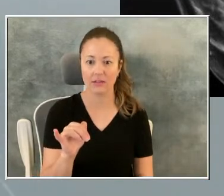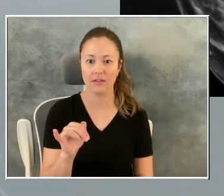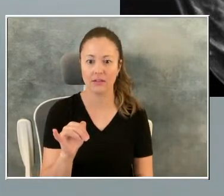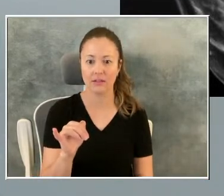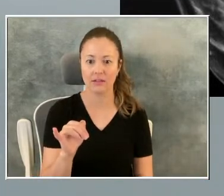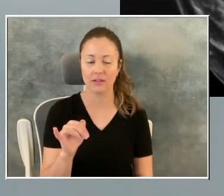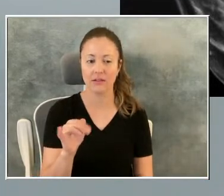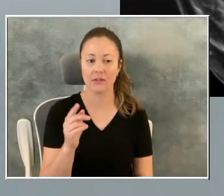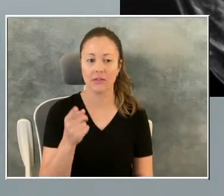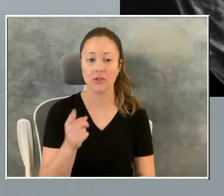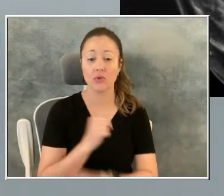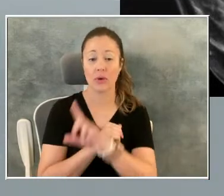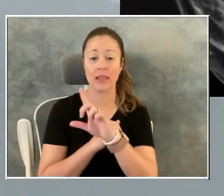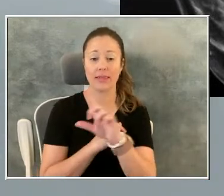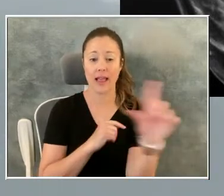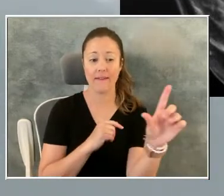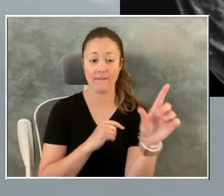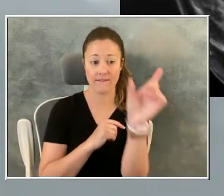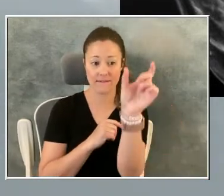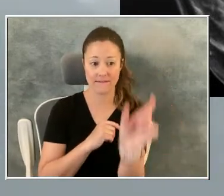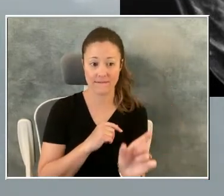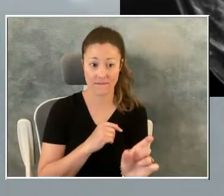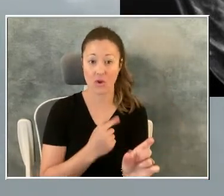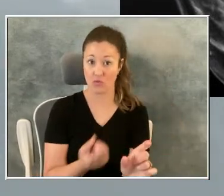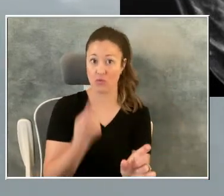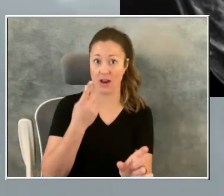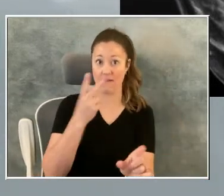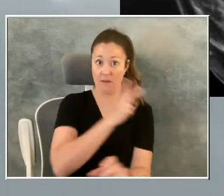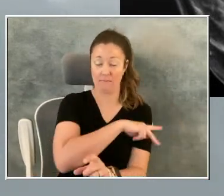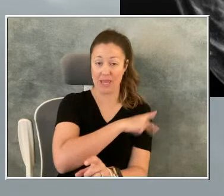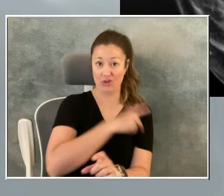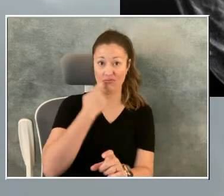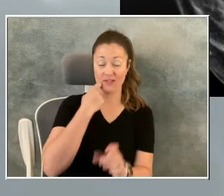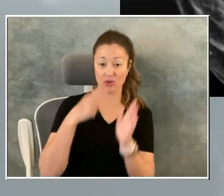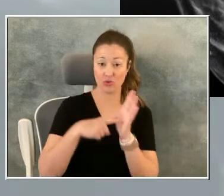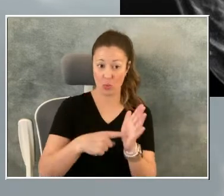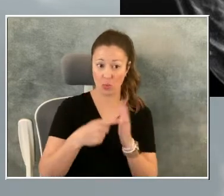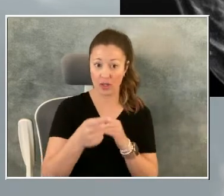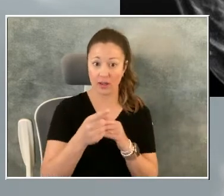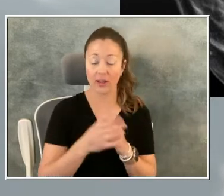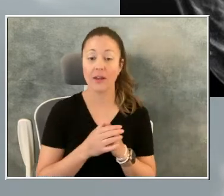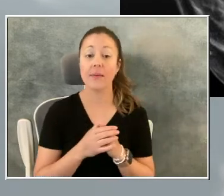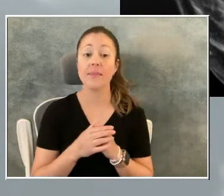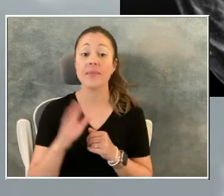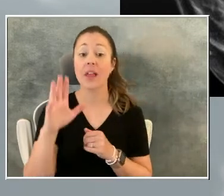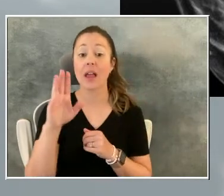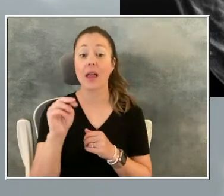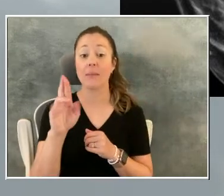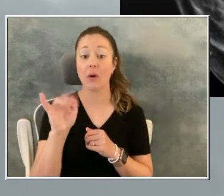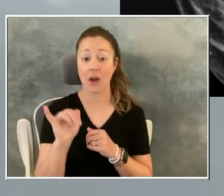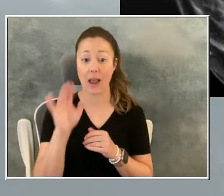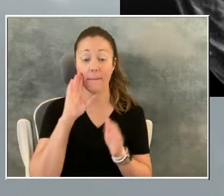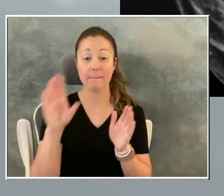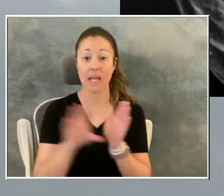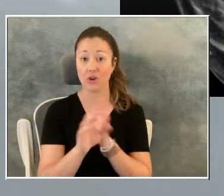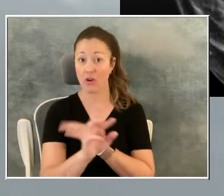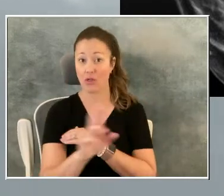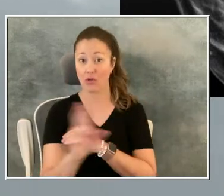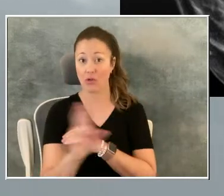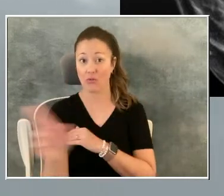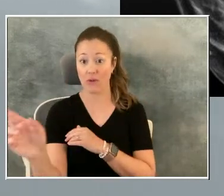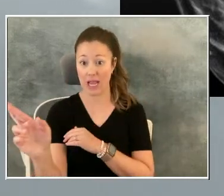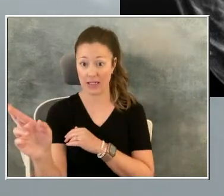So on the left-hand side, that is one of those patients with dense breast tissue. And if you look at the MRI picture to the right-hand side, there's a